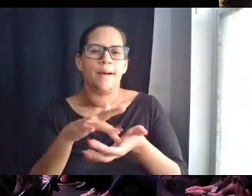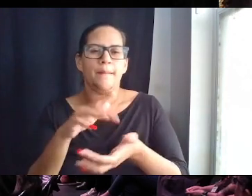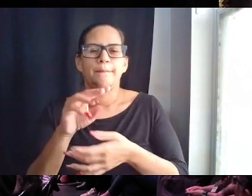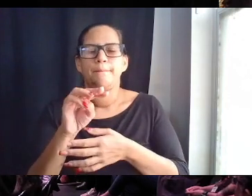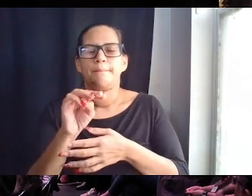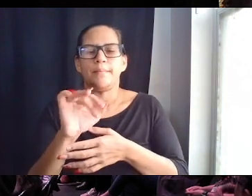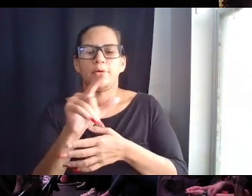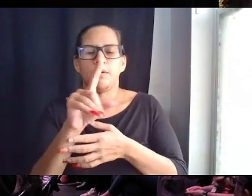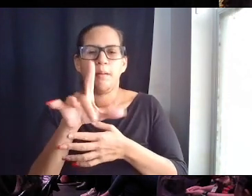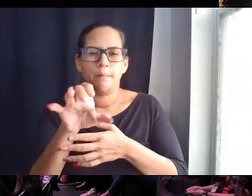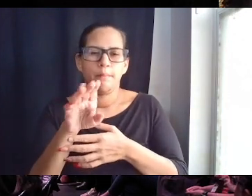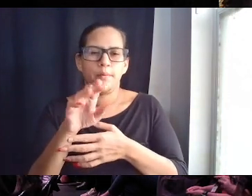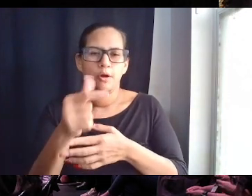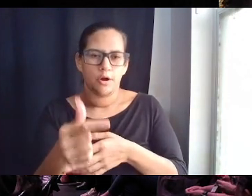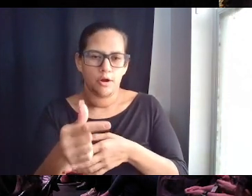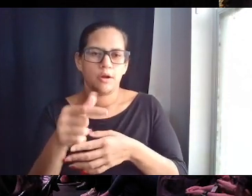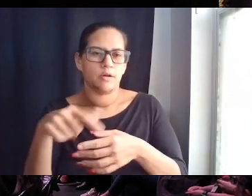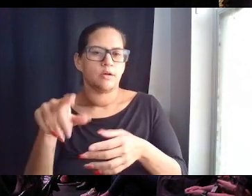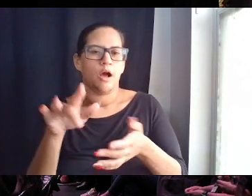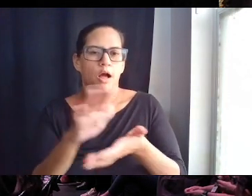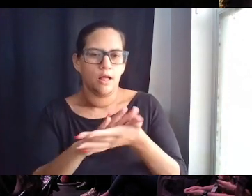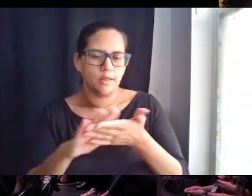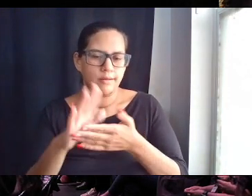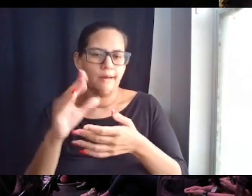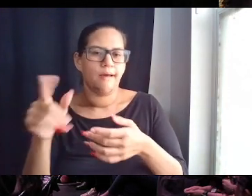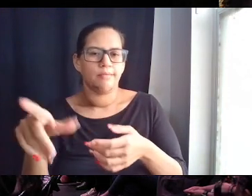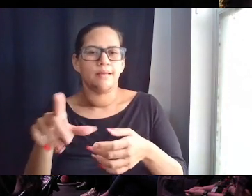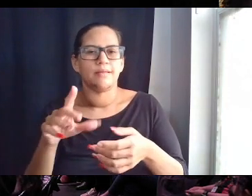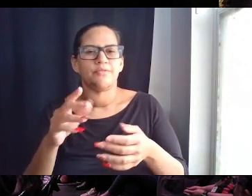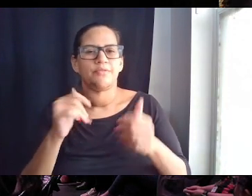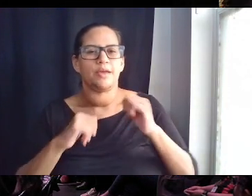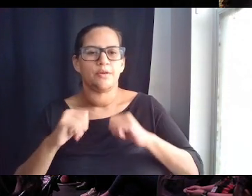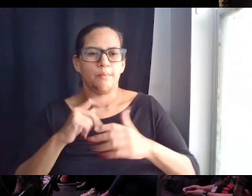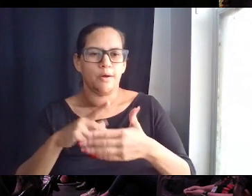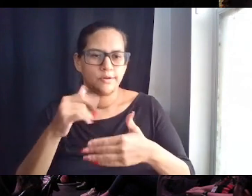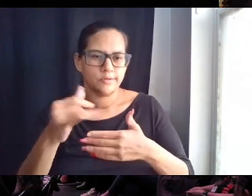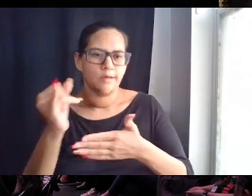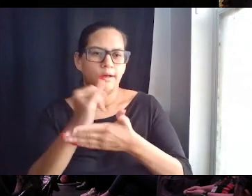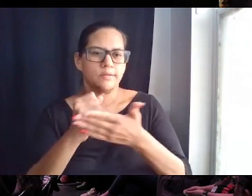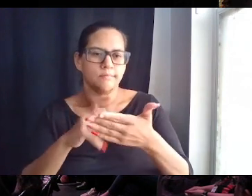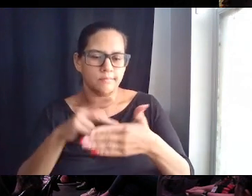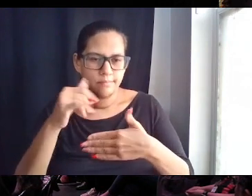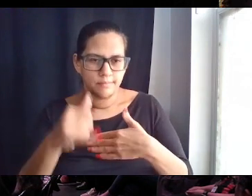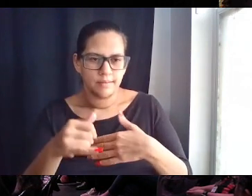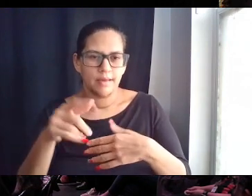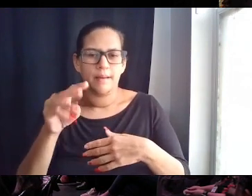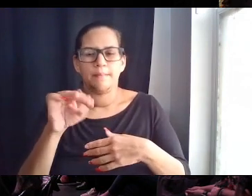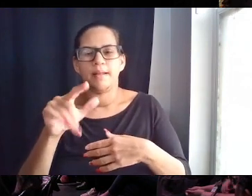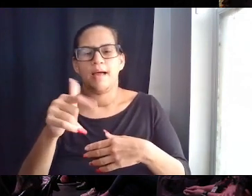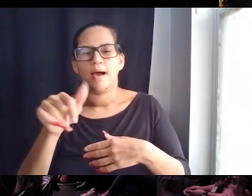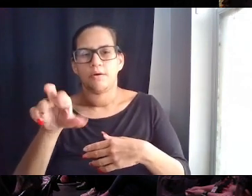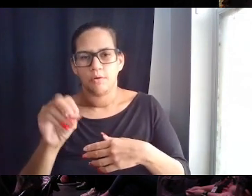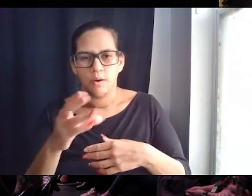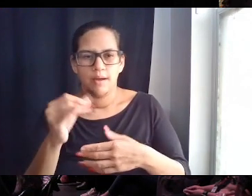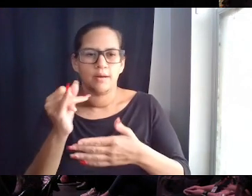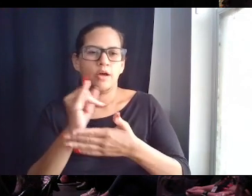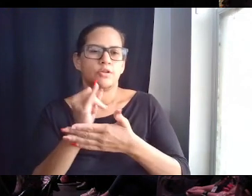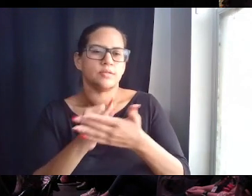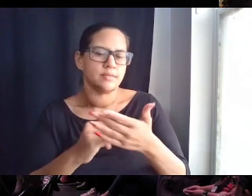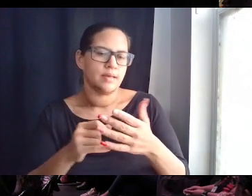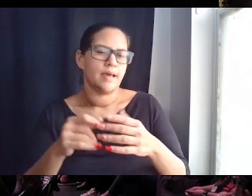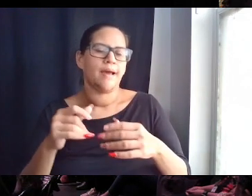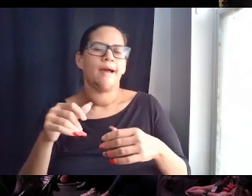director of the Dog Team Theater Project, and she's the artistic director emerita of Milagro and artistic advisory board member of